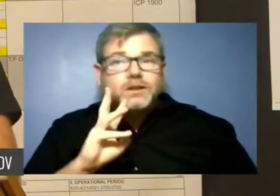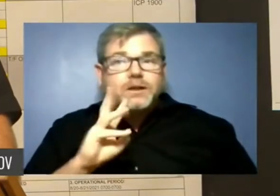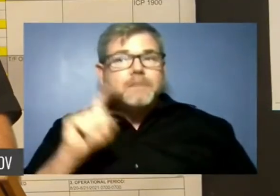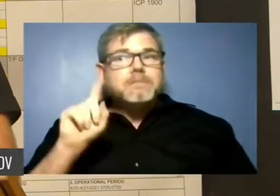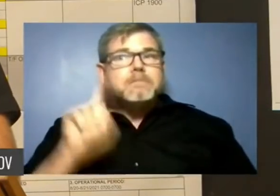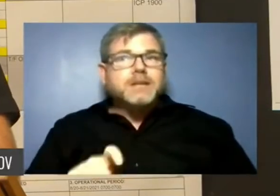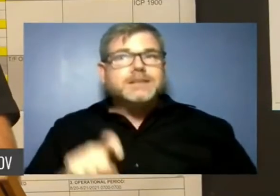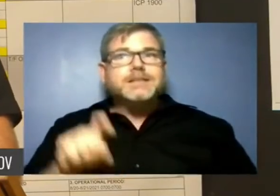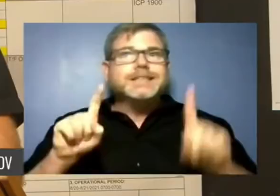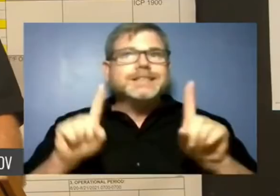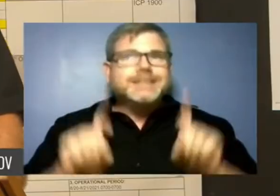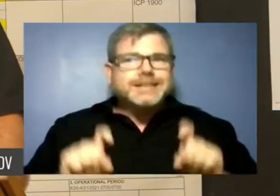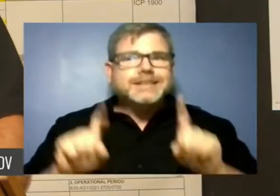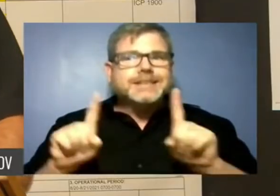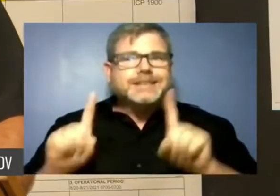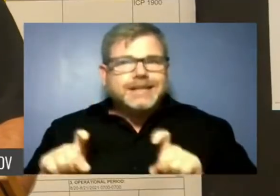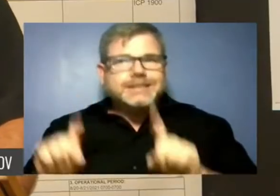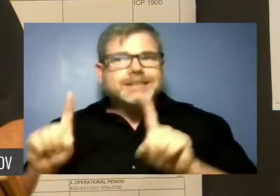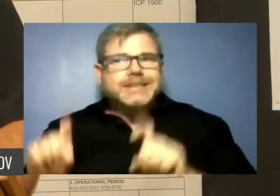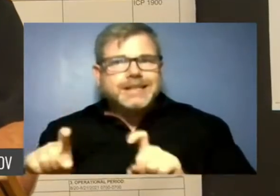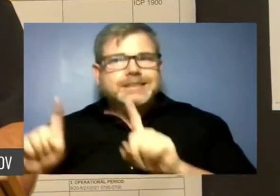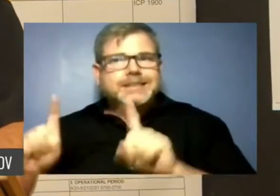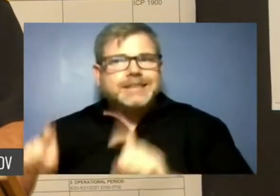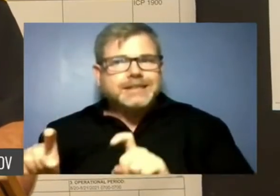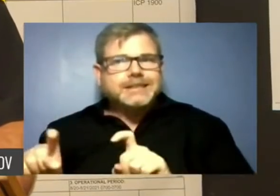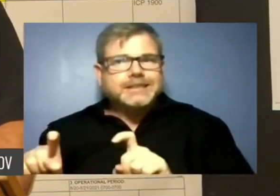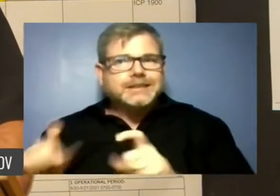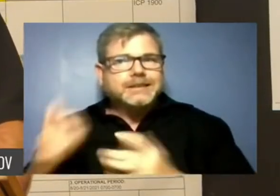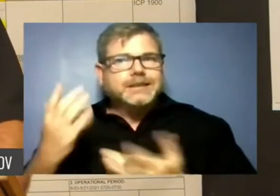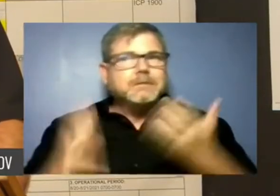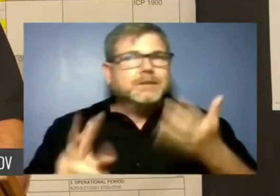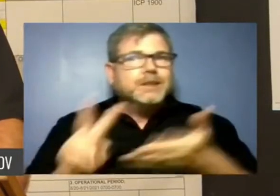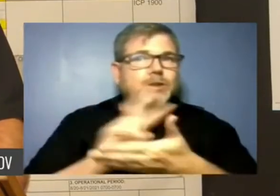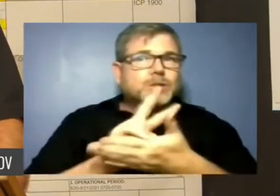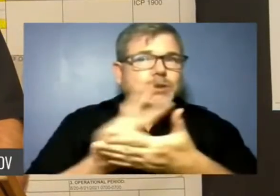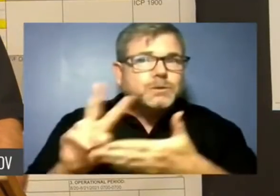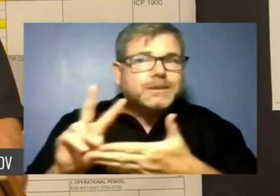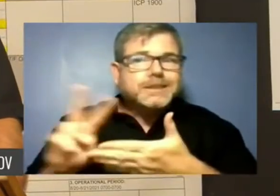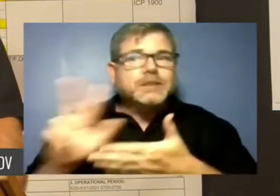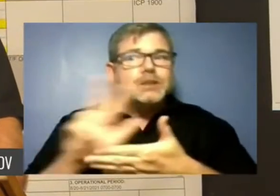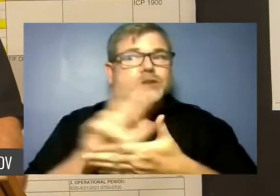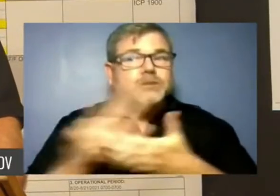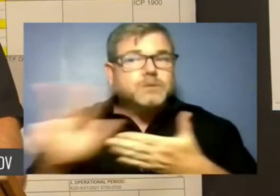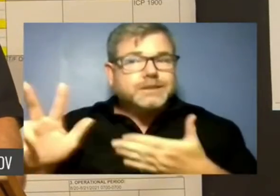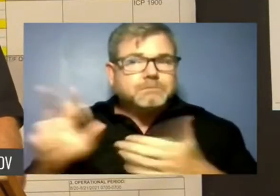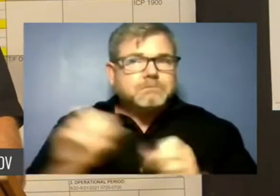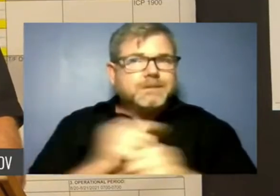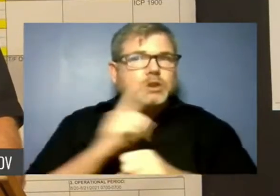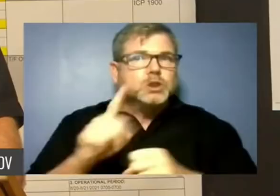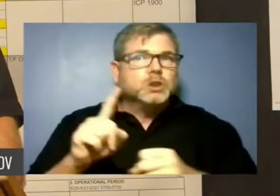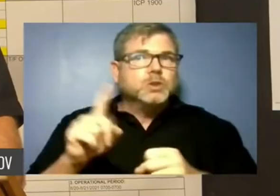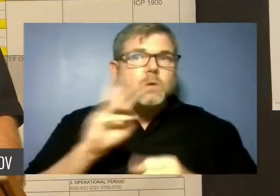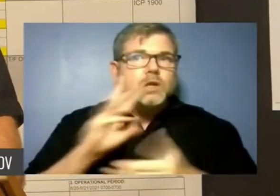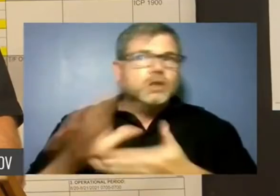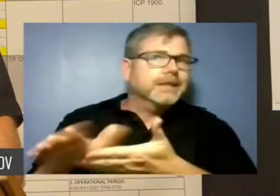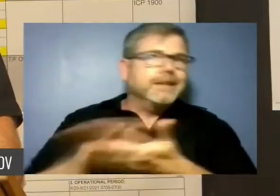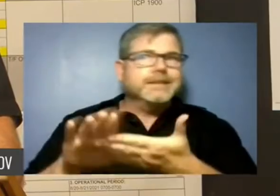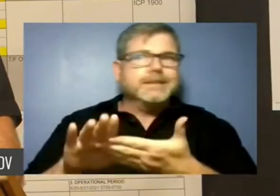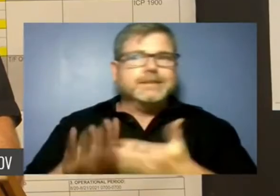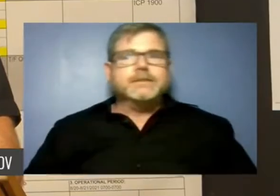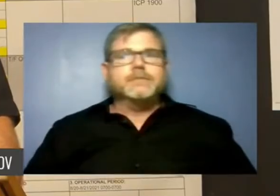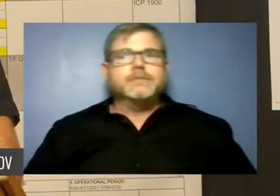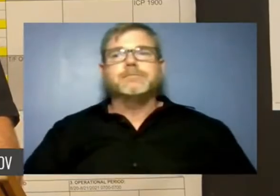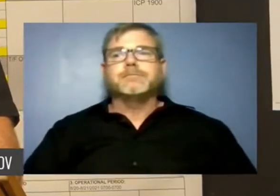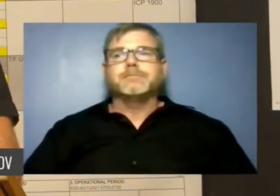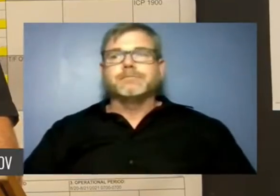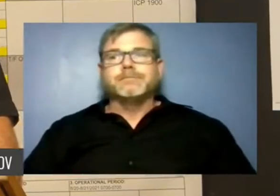So we're hoping that by the time phase 1 is done, in those areas, that we will have water and sewer by then,